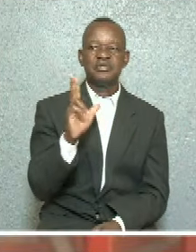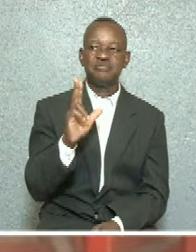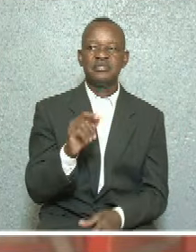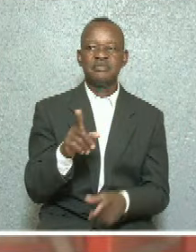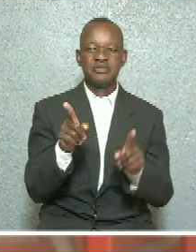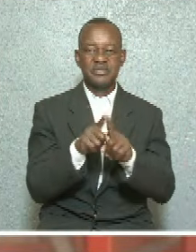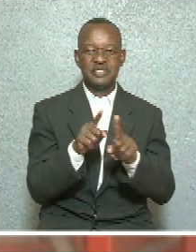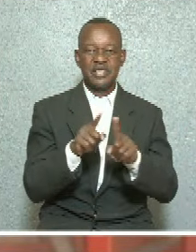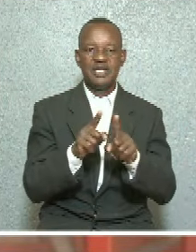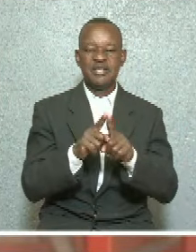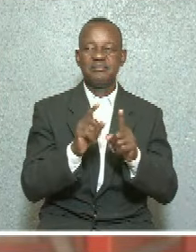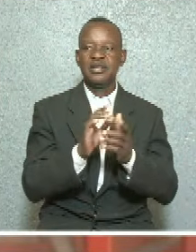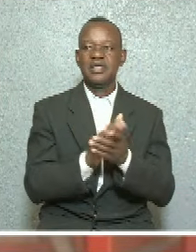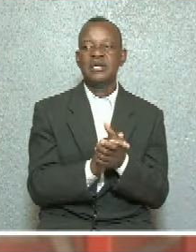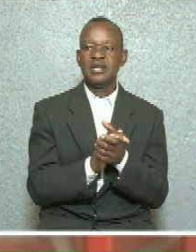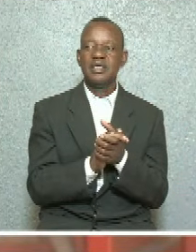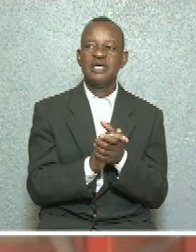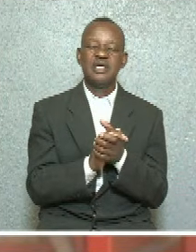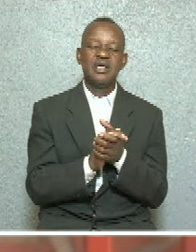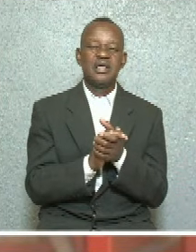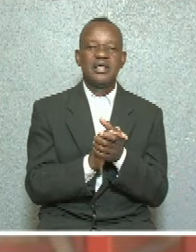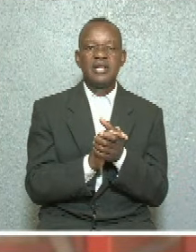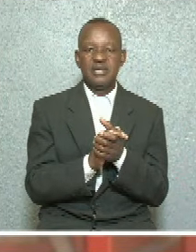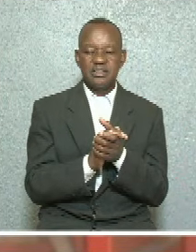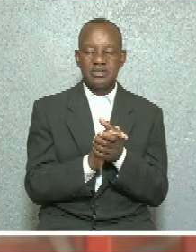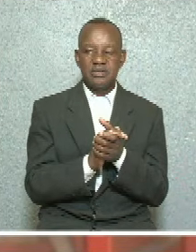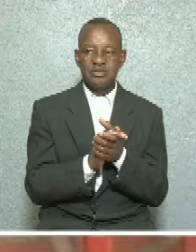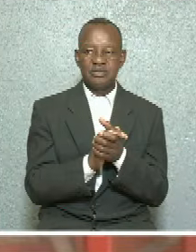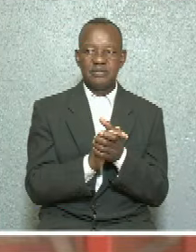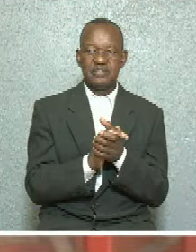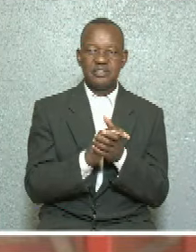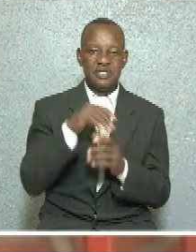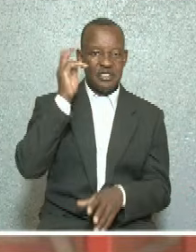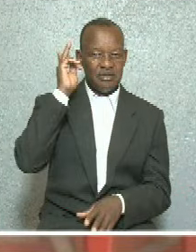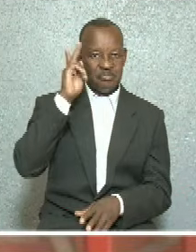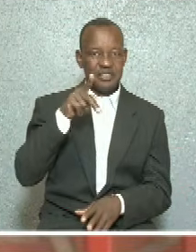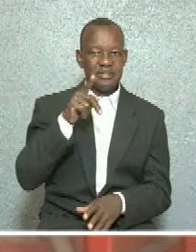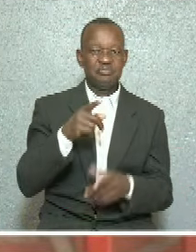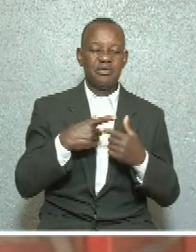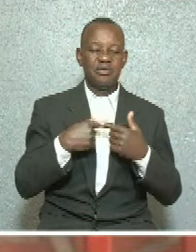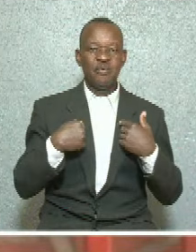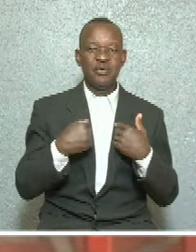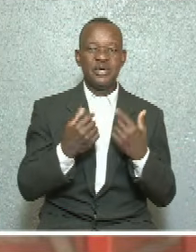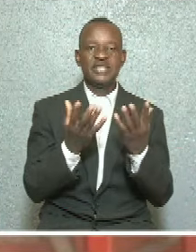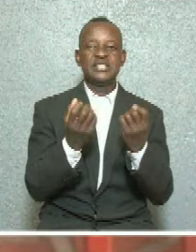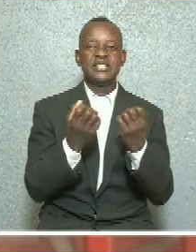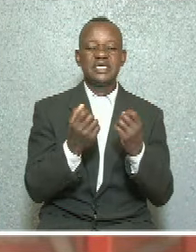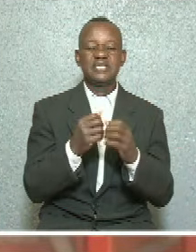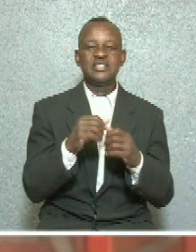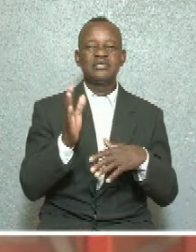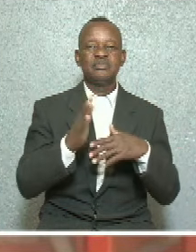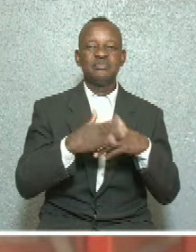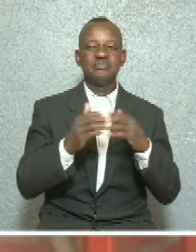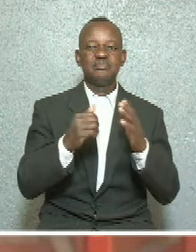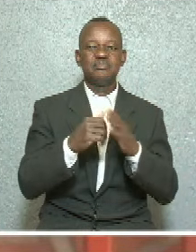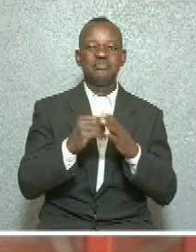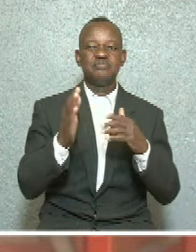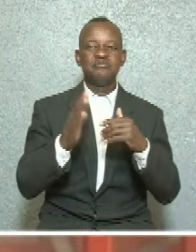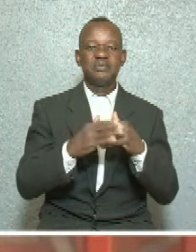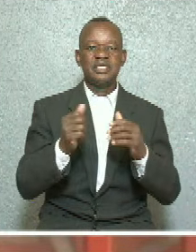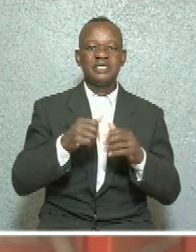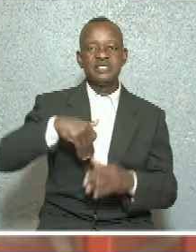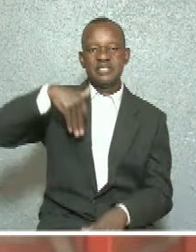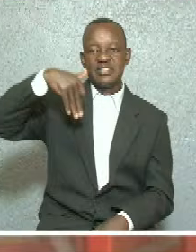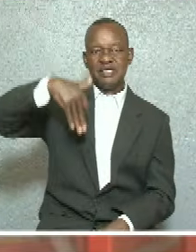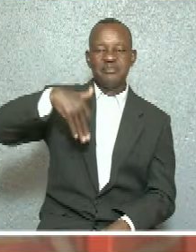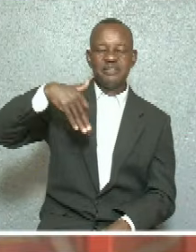to be free. He wanted every learner, every person to have their rights as a person. So in